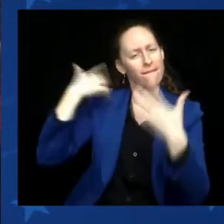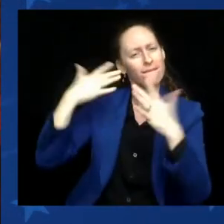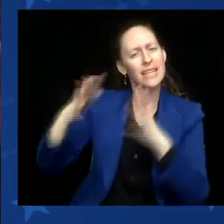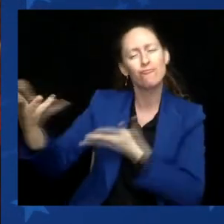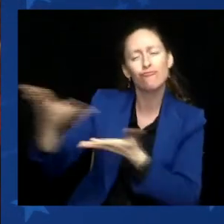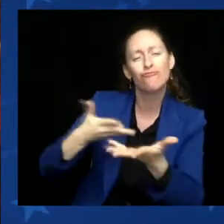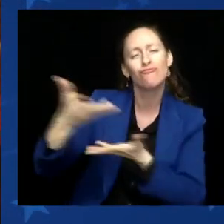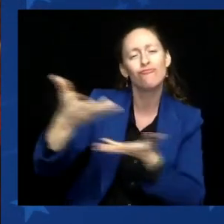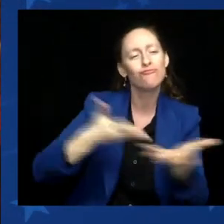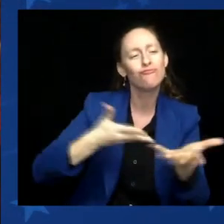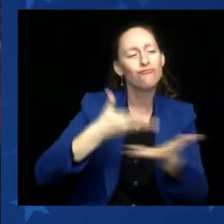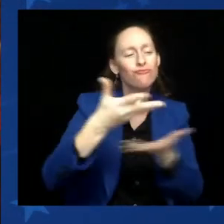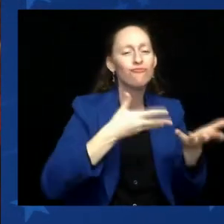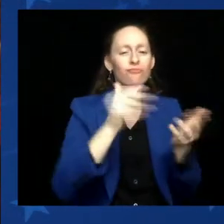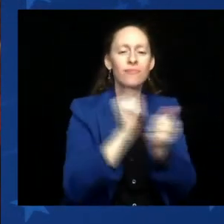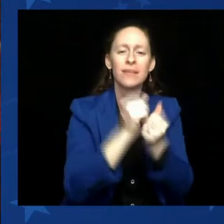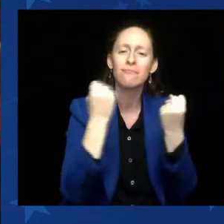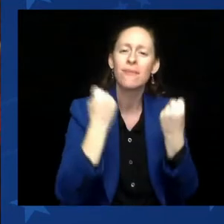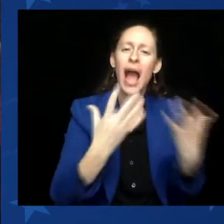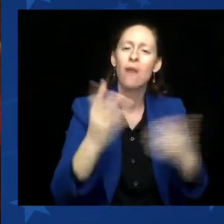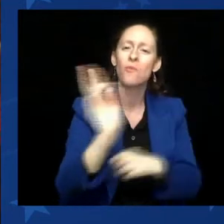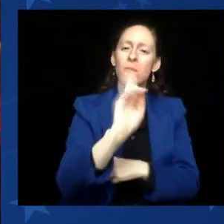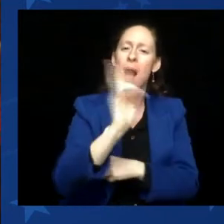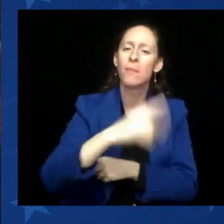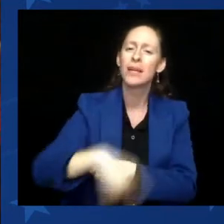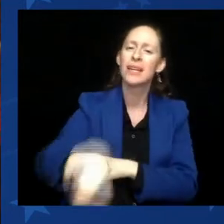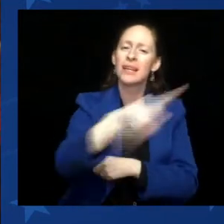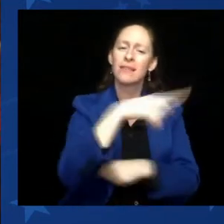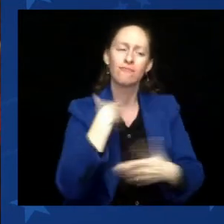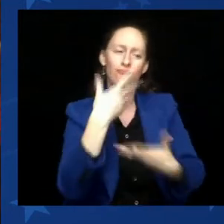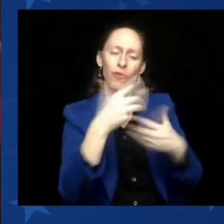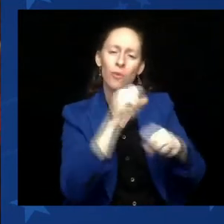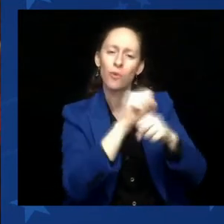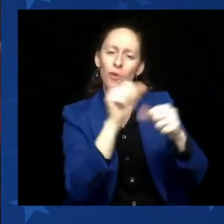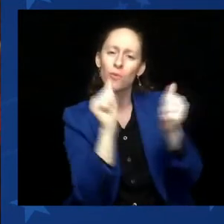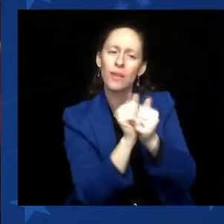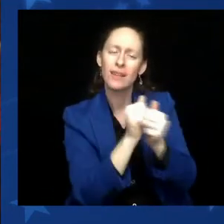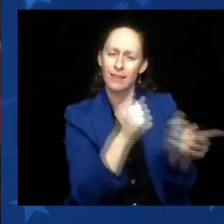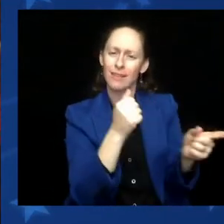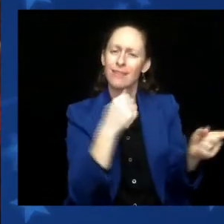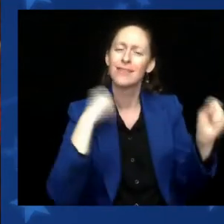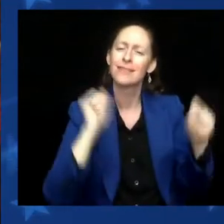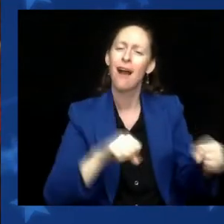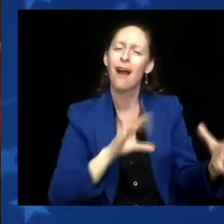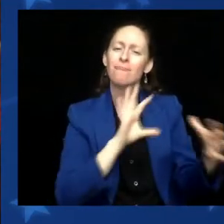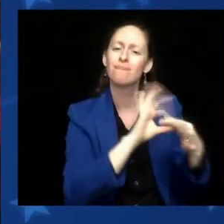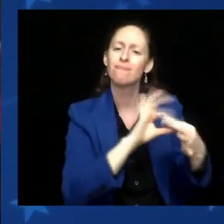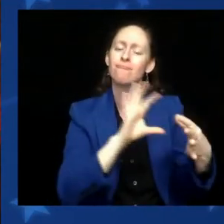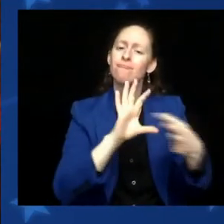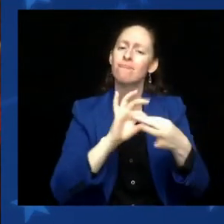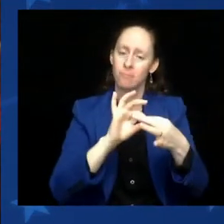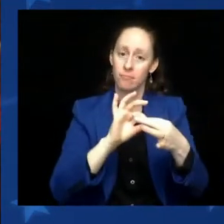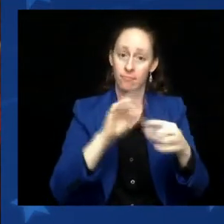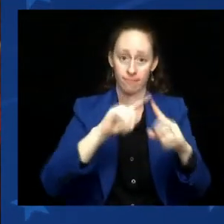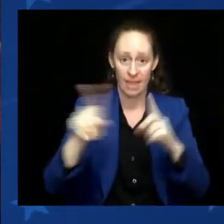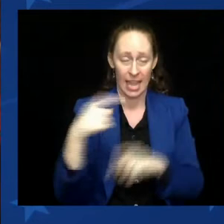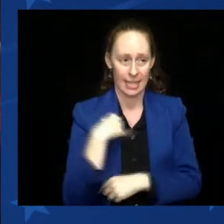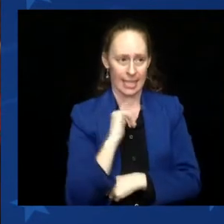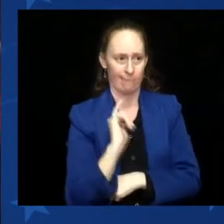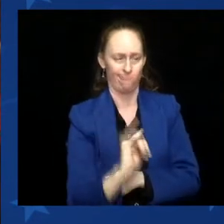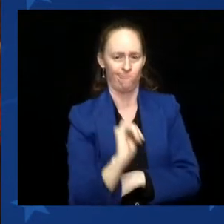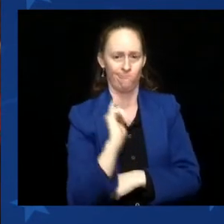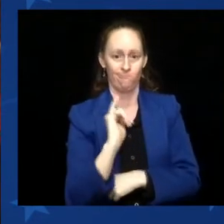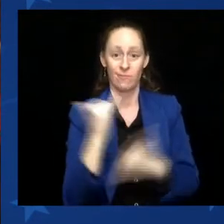question that the Republican Party today is dominated, driven, and intimidated by Donald Trump and the MAGA